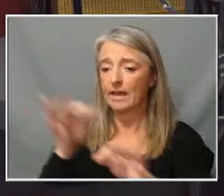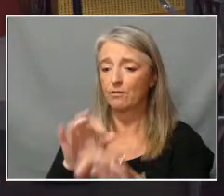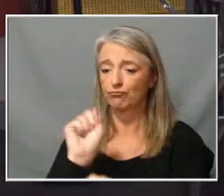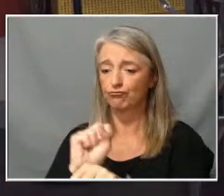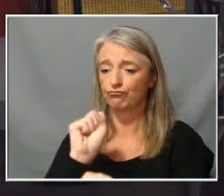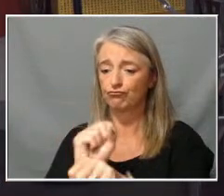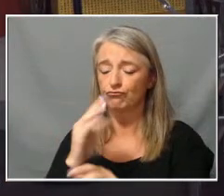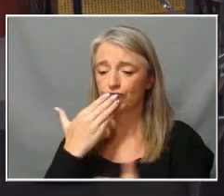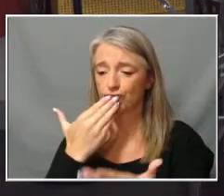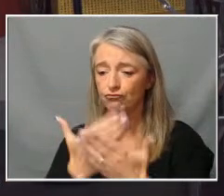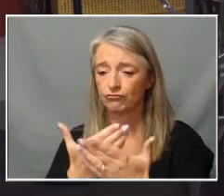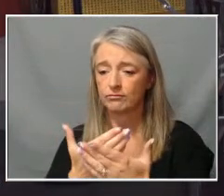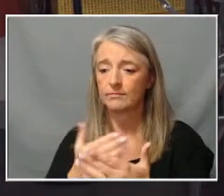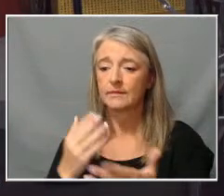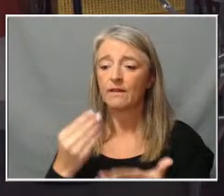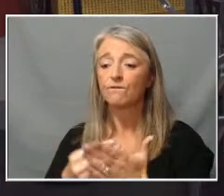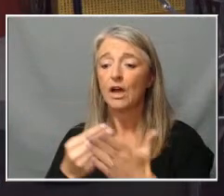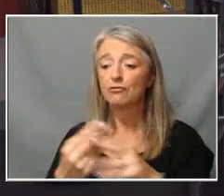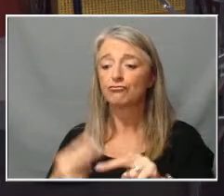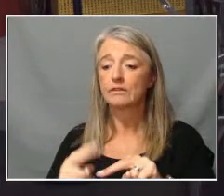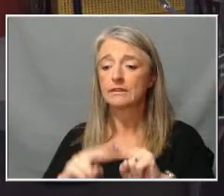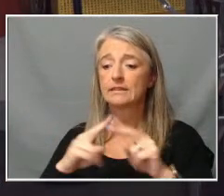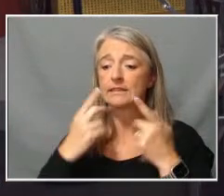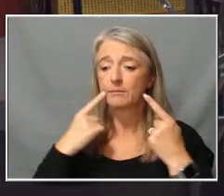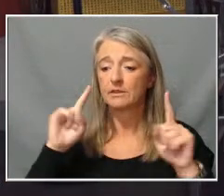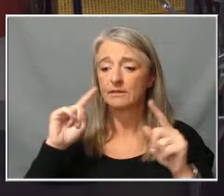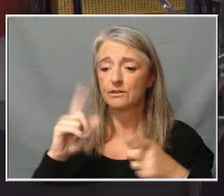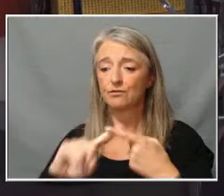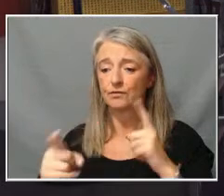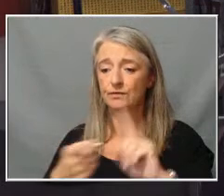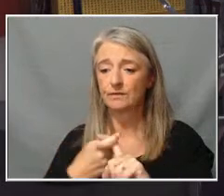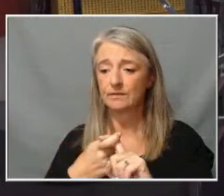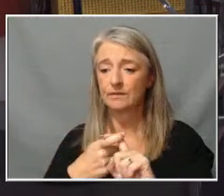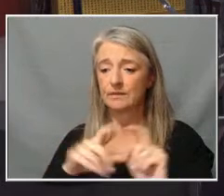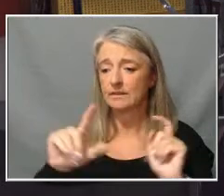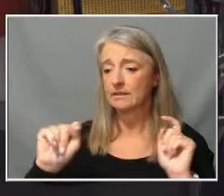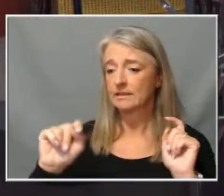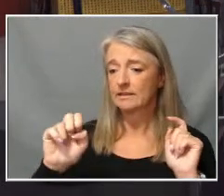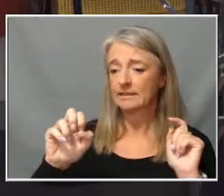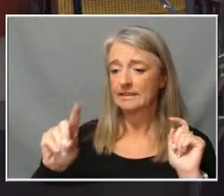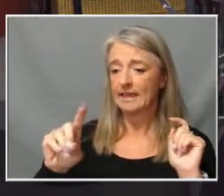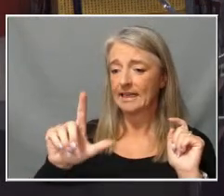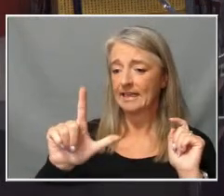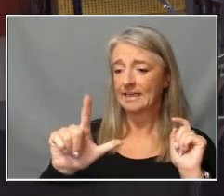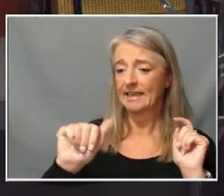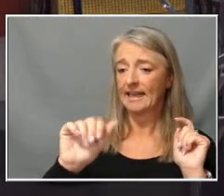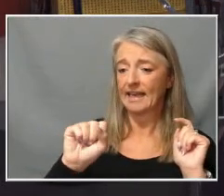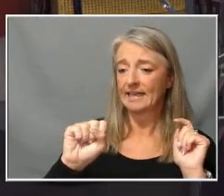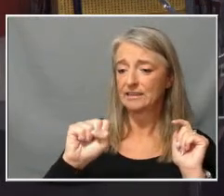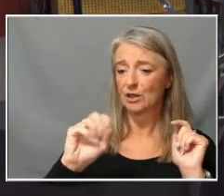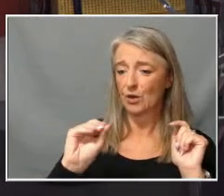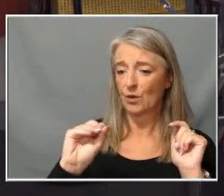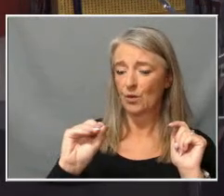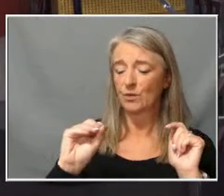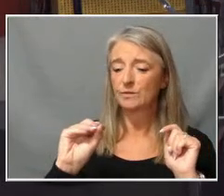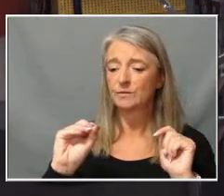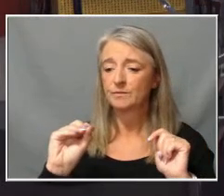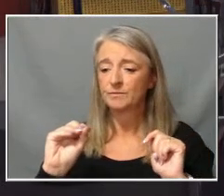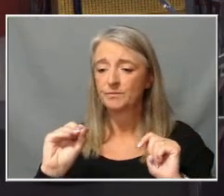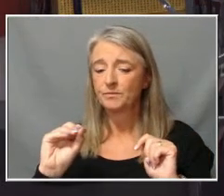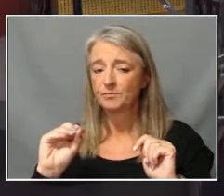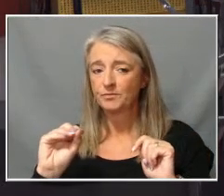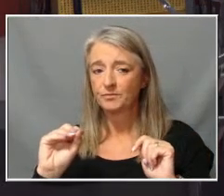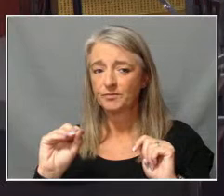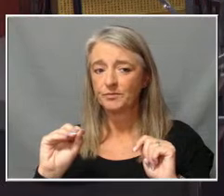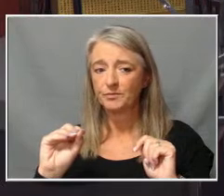about your fundraiser and some of your famous friends, like Ted Lasso. If you're in Kansas City, you of course know Jason Sudeikis. Ted